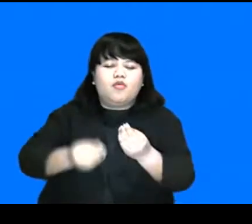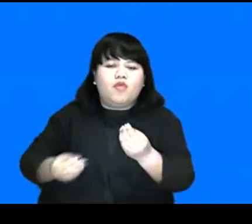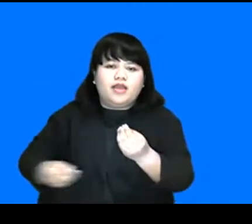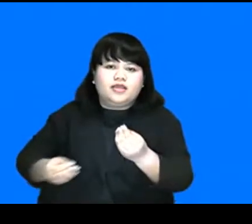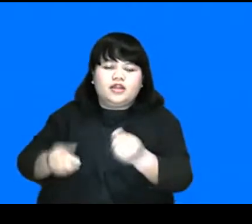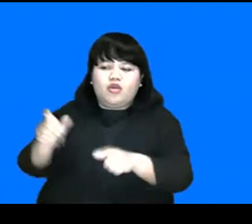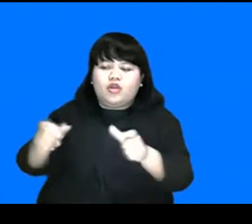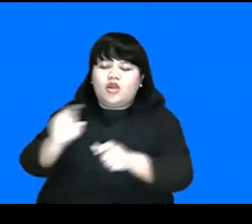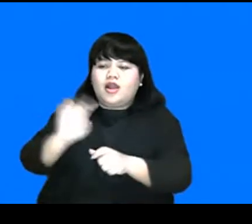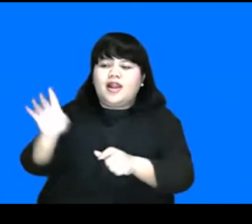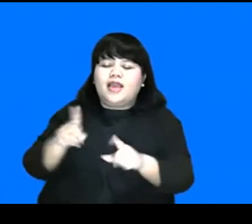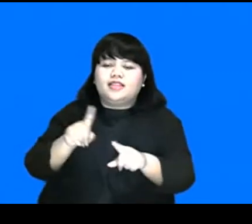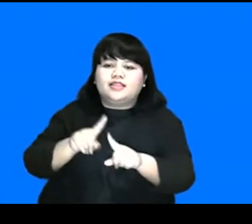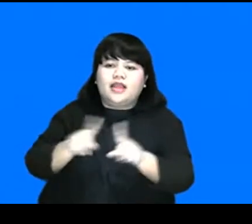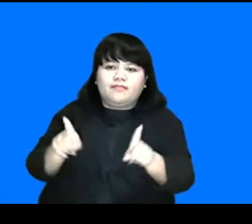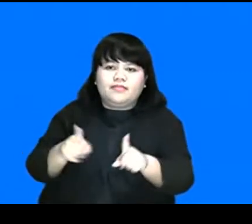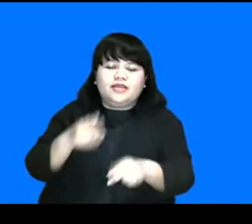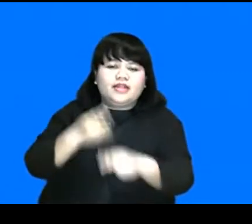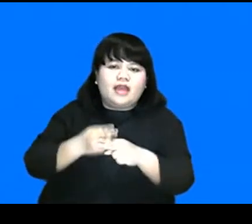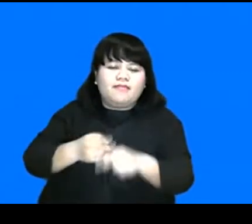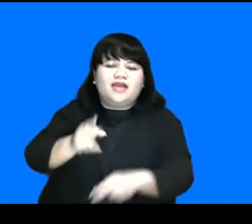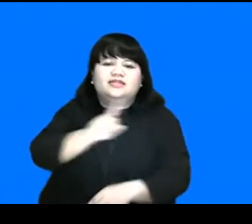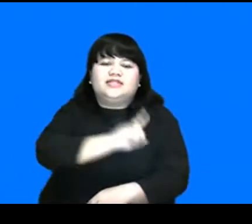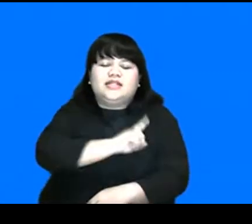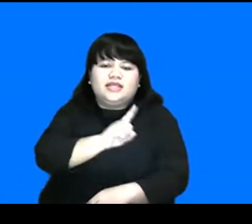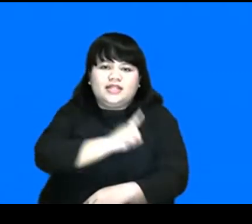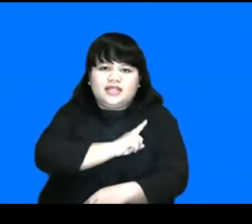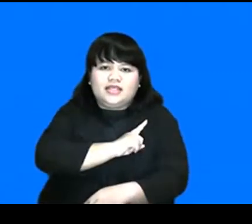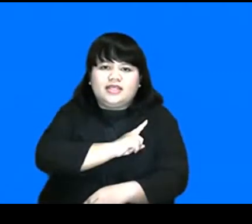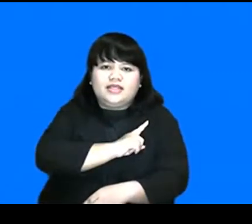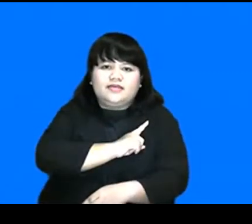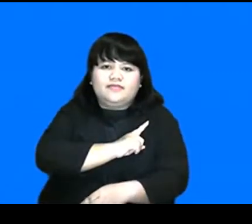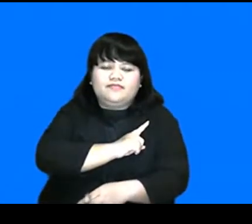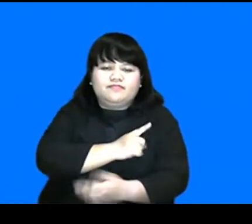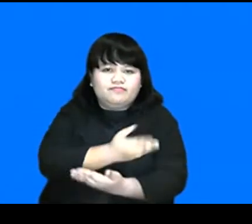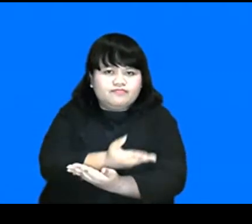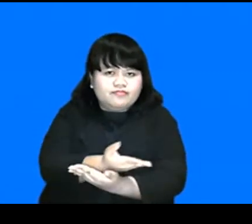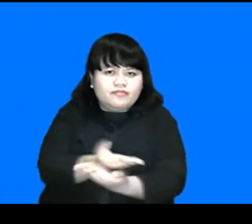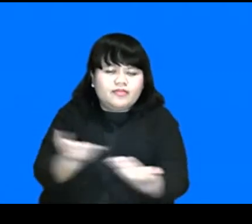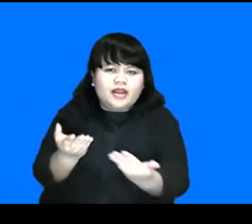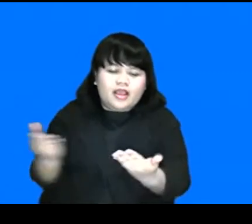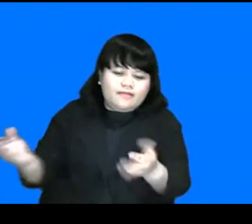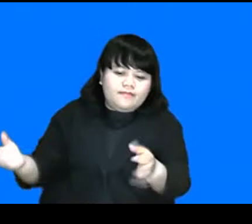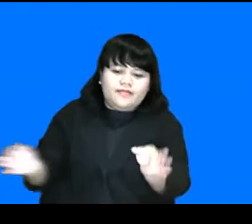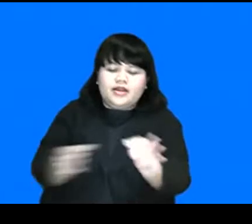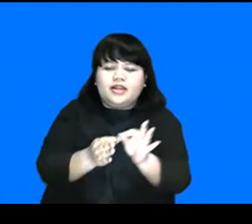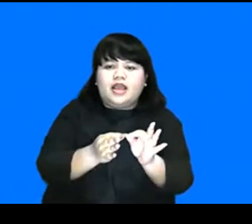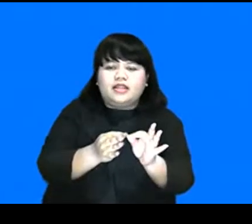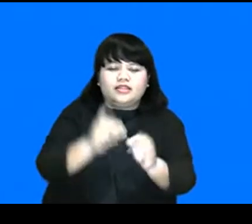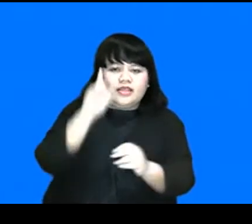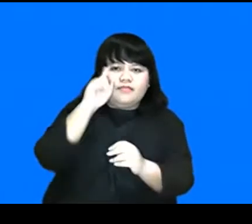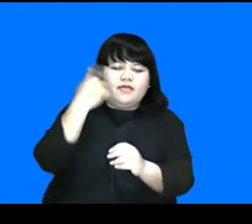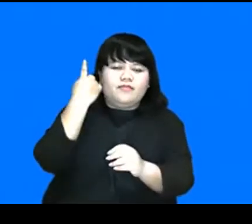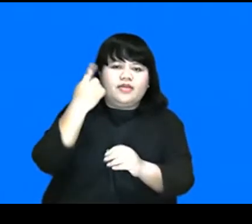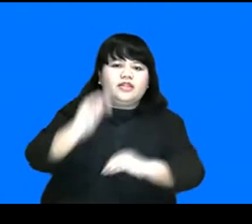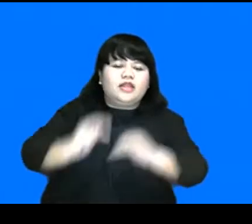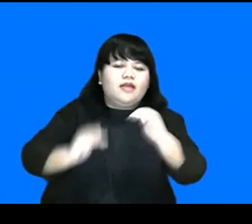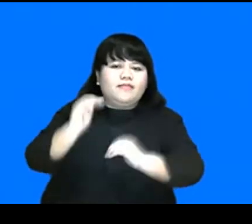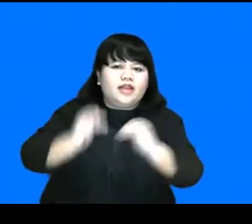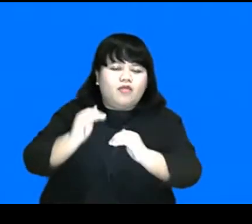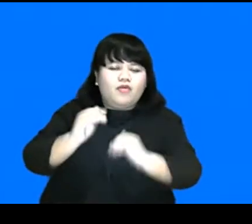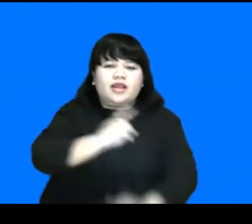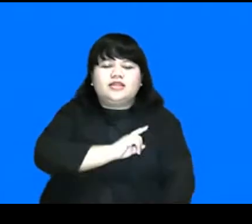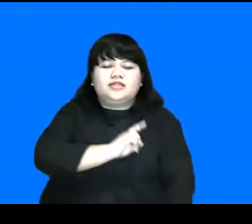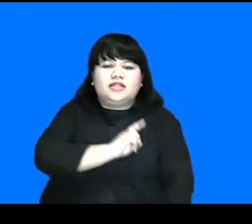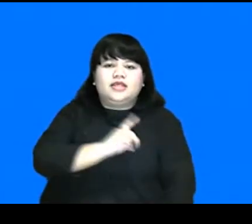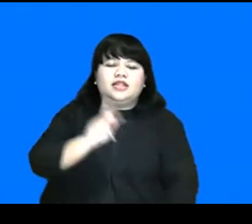go close to government for more for the corporate sector or for themselves. If you have a wealth tax where their